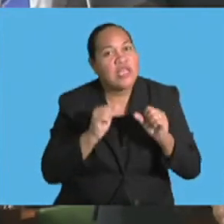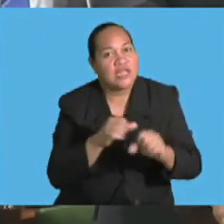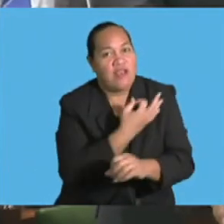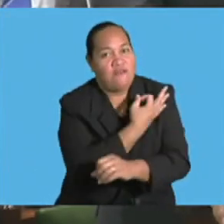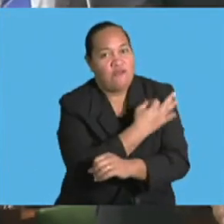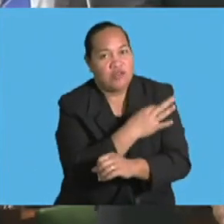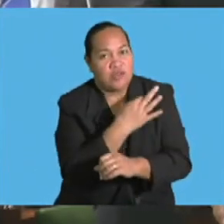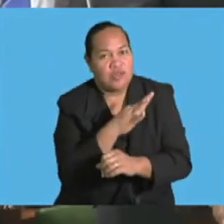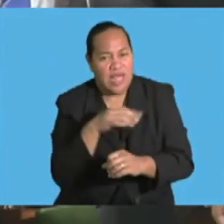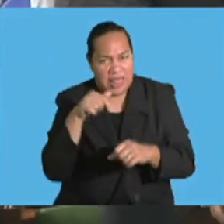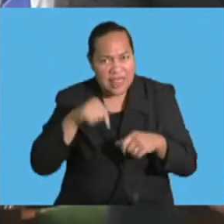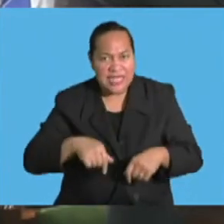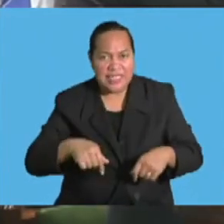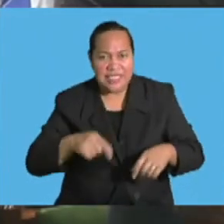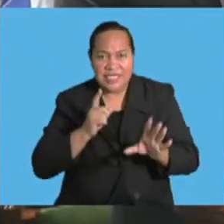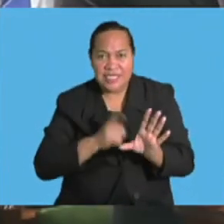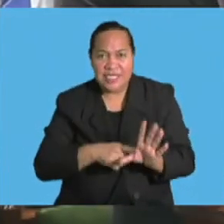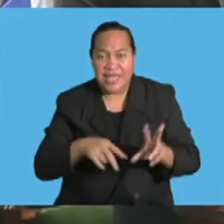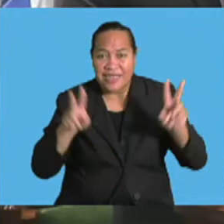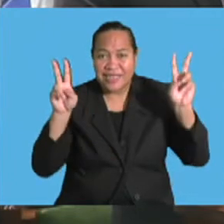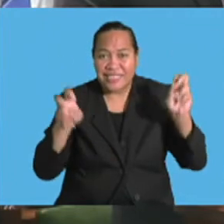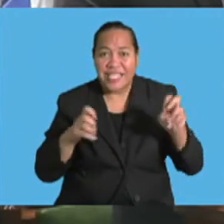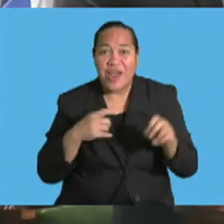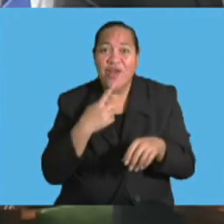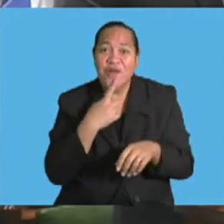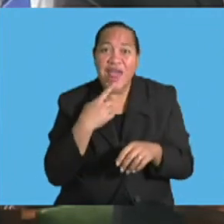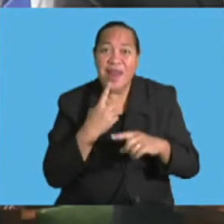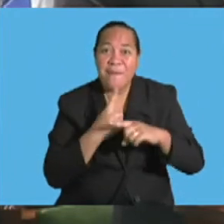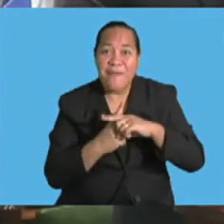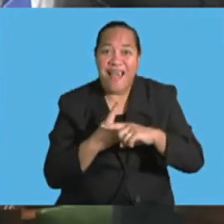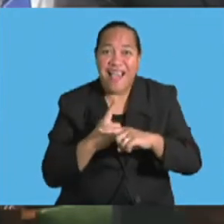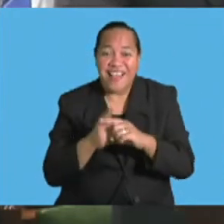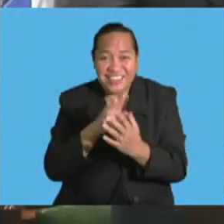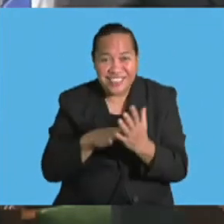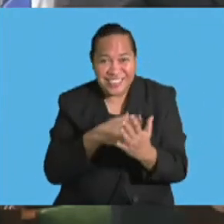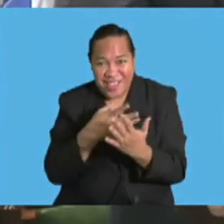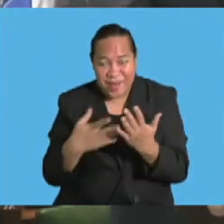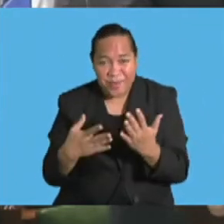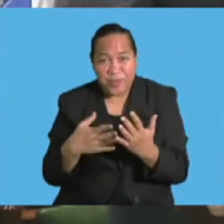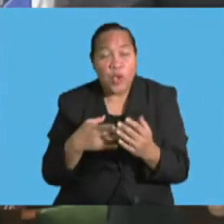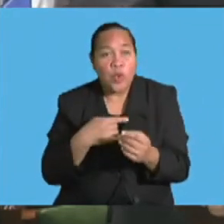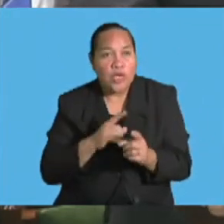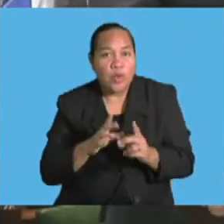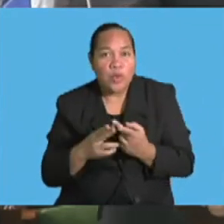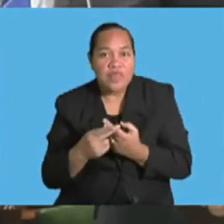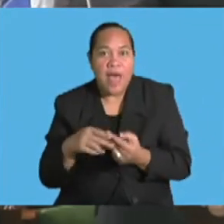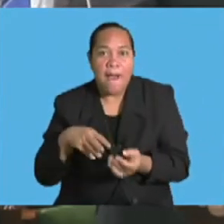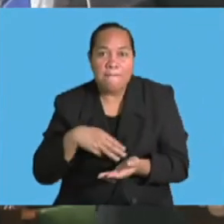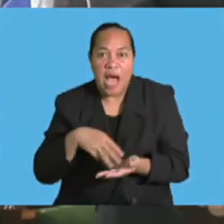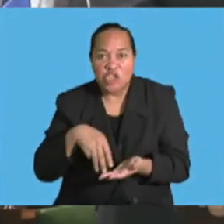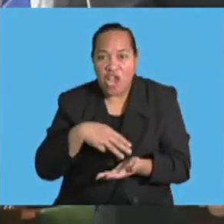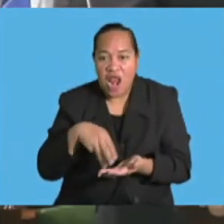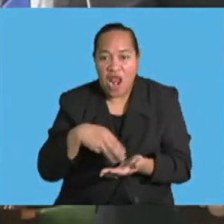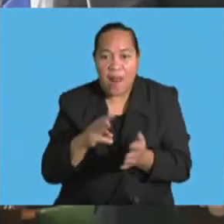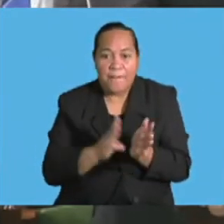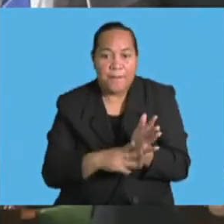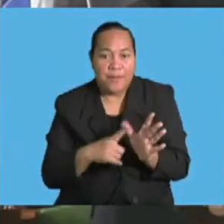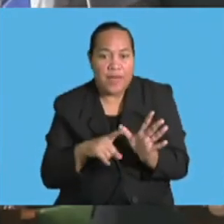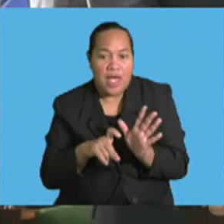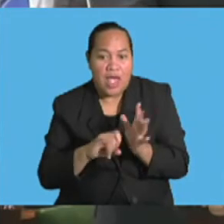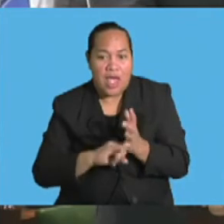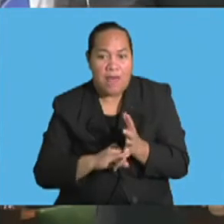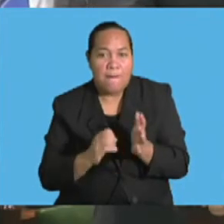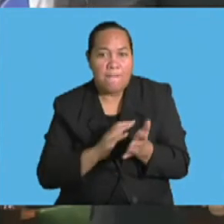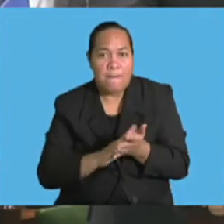REDD Plus scheme. And Mr. Speaker, sir, we are leading with the Marshall Islands the Pacific Blue Shipping Partnership that is working